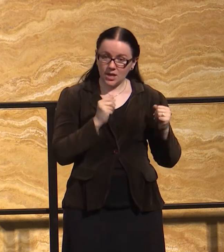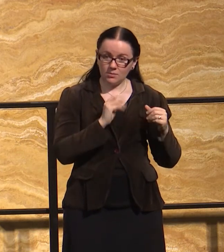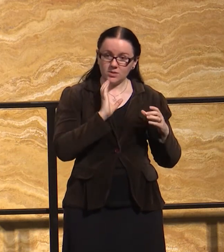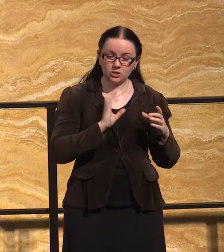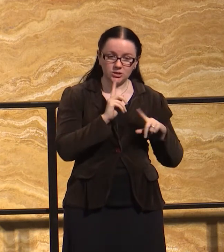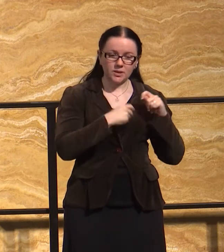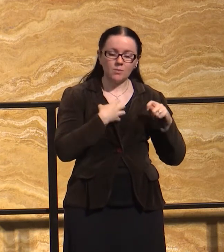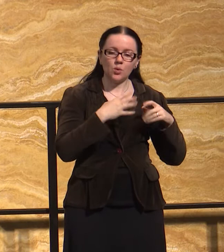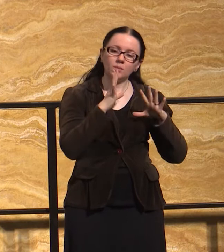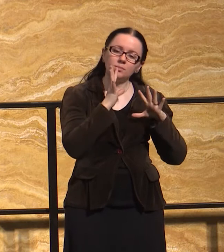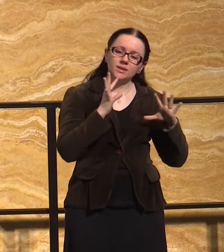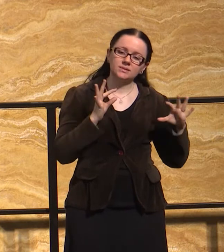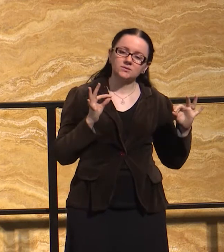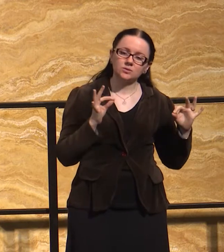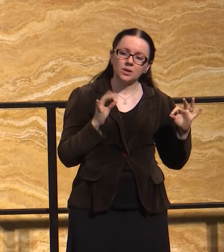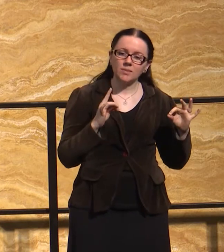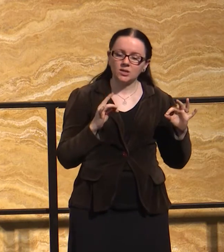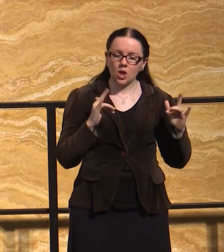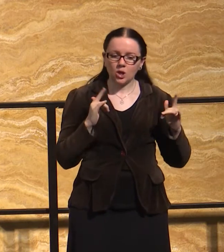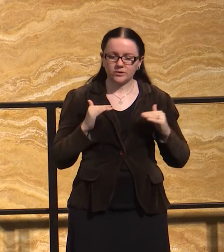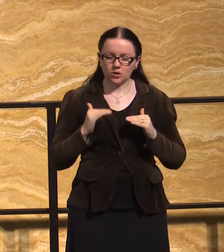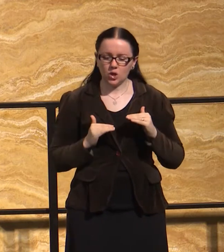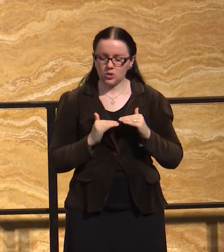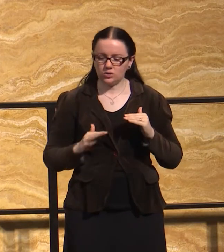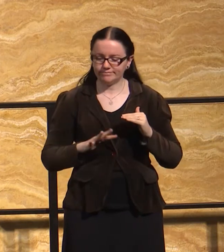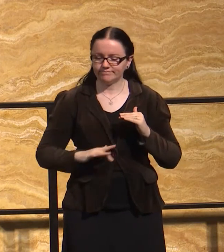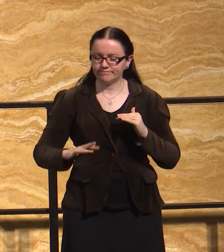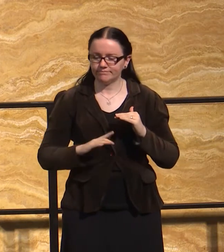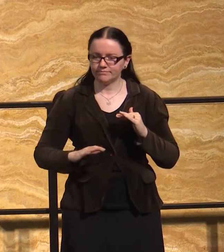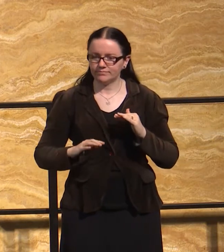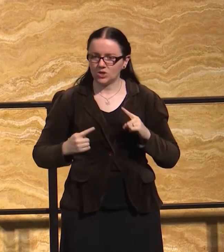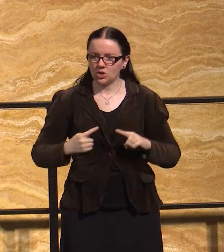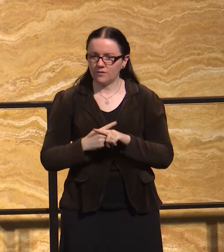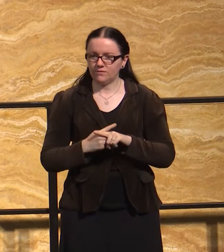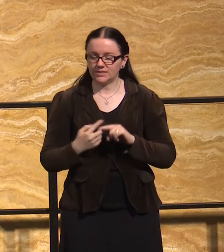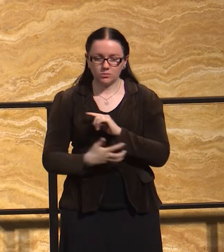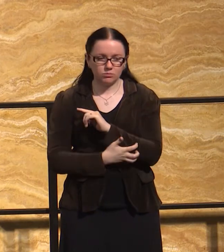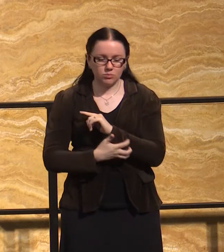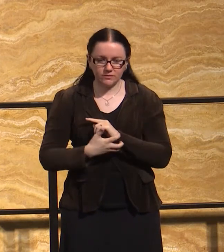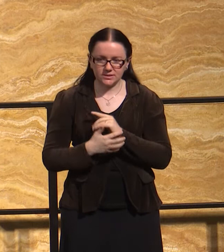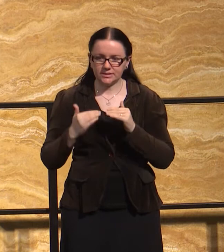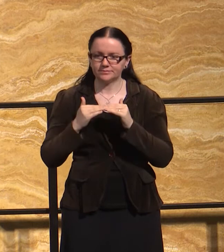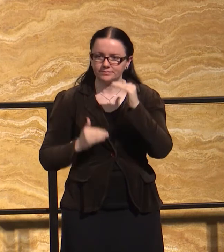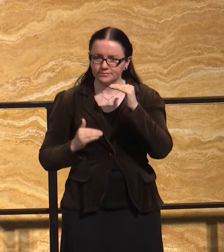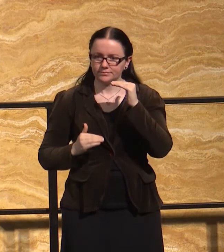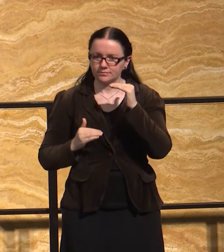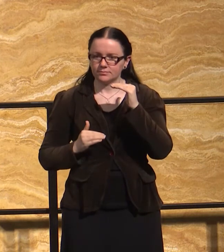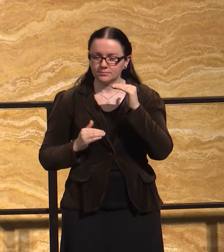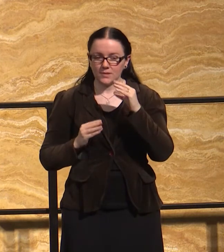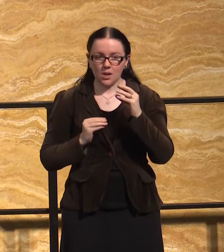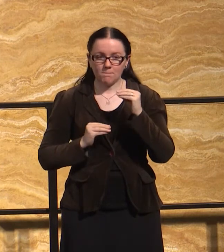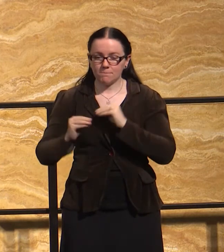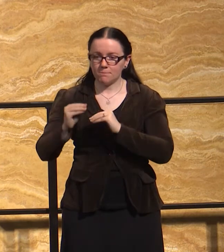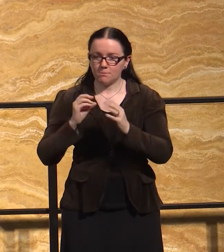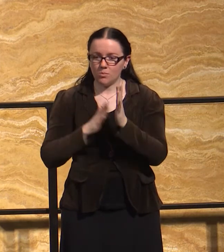we have a lot of low-level and new forms of conflicts, conflicts driven by poverty and inequality. We have issues around migration